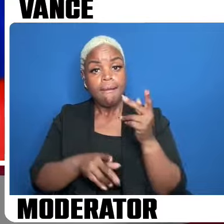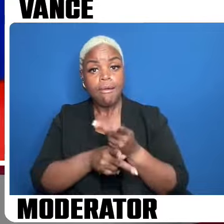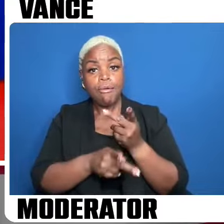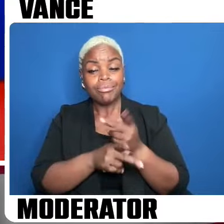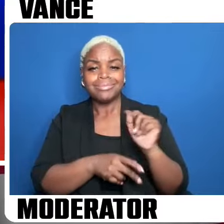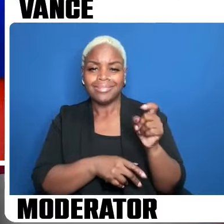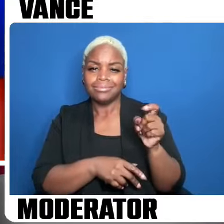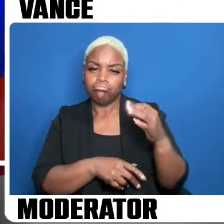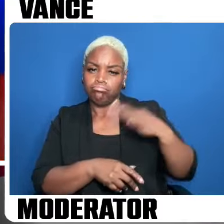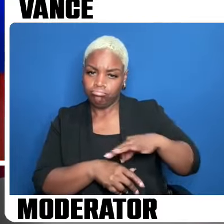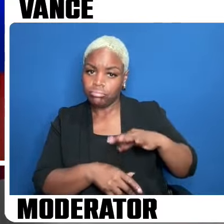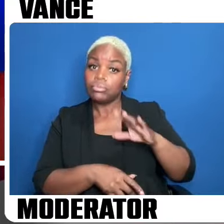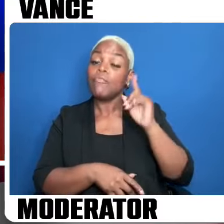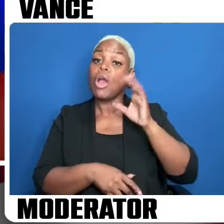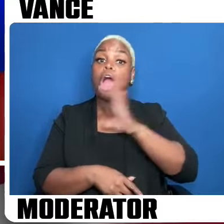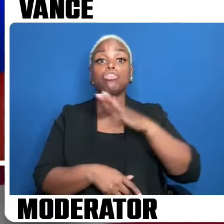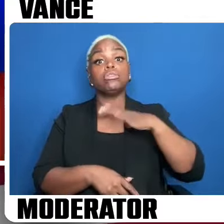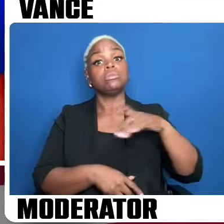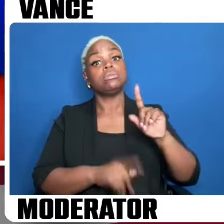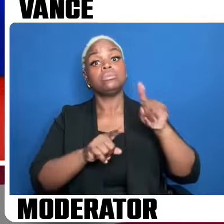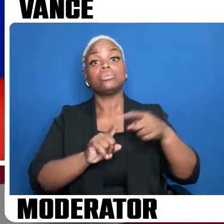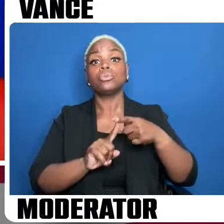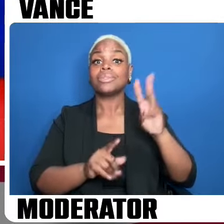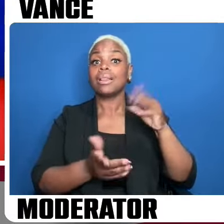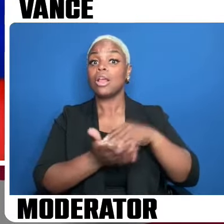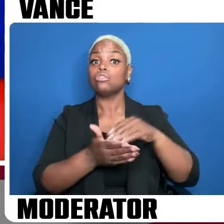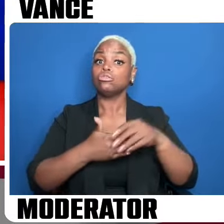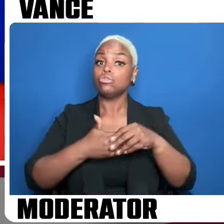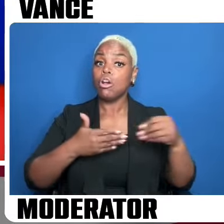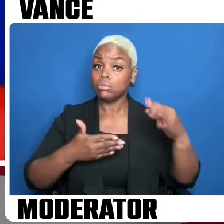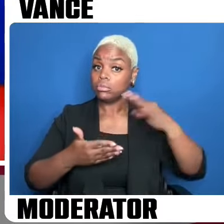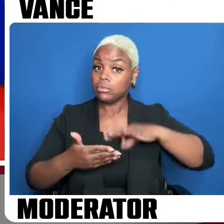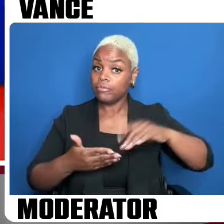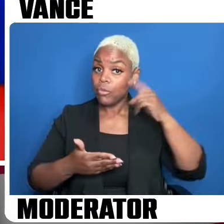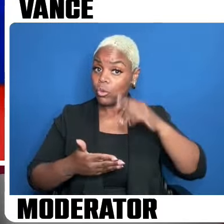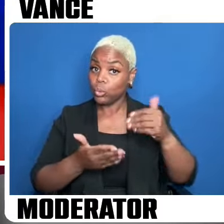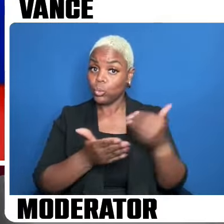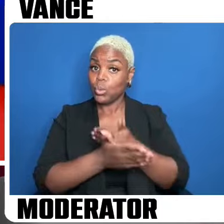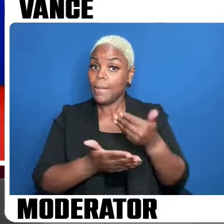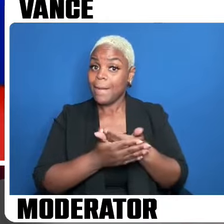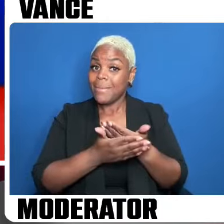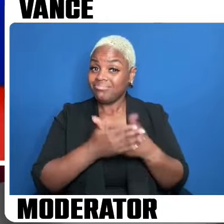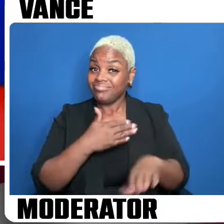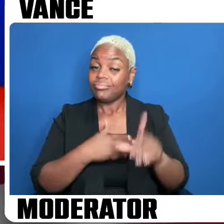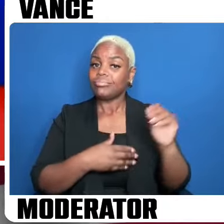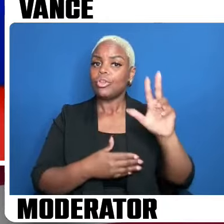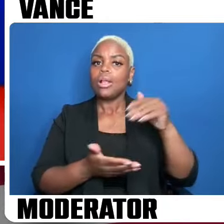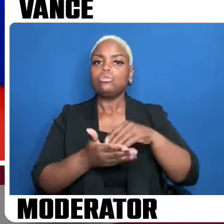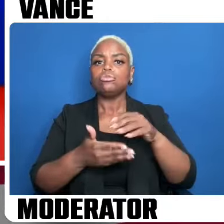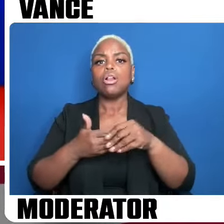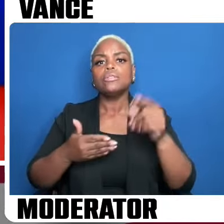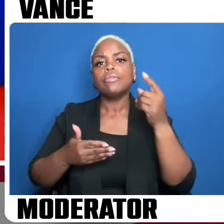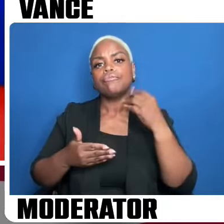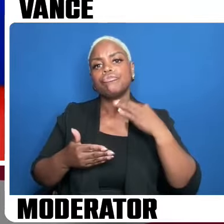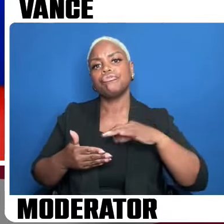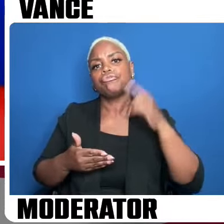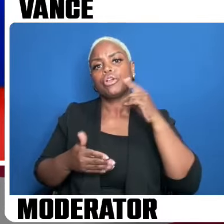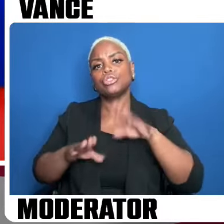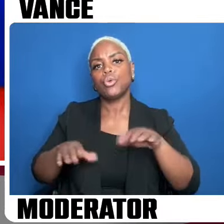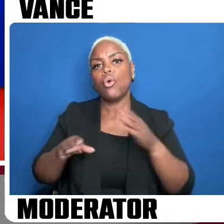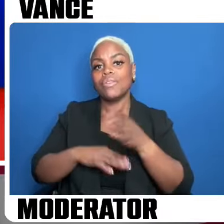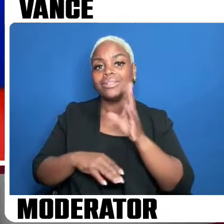for newborns and $3,000 credit for children over the age of 6, as your campaign has promised? Is that realistic?